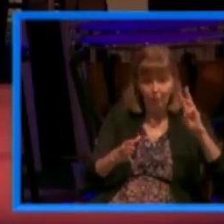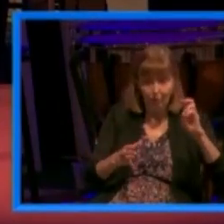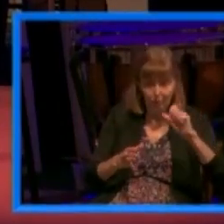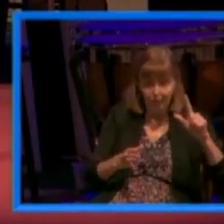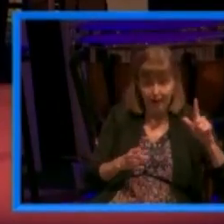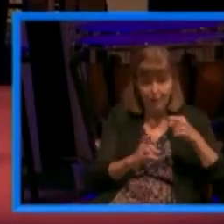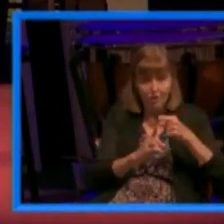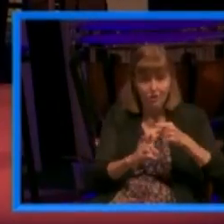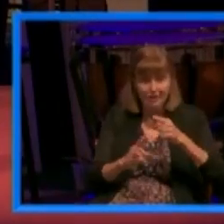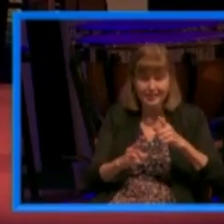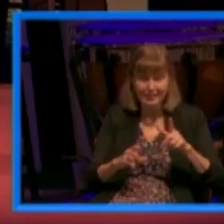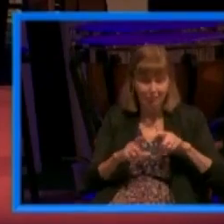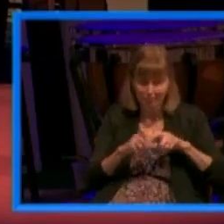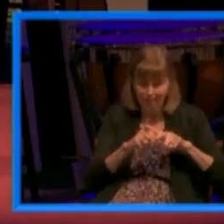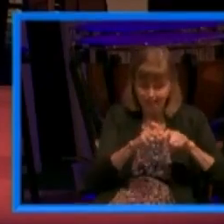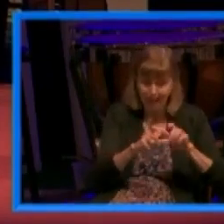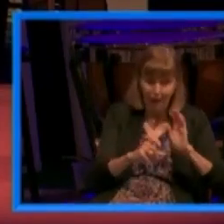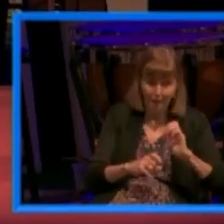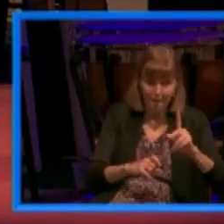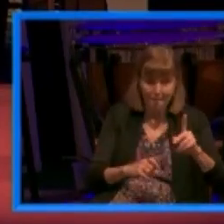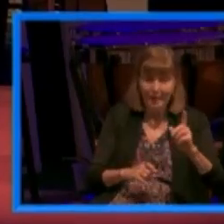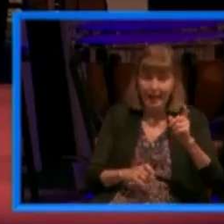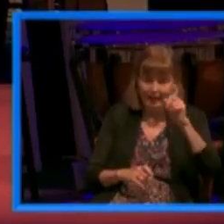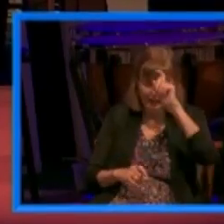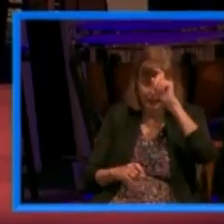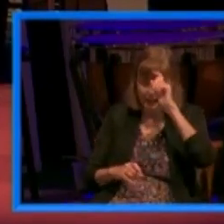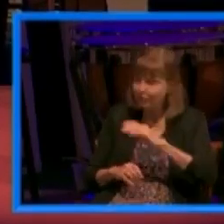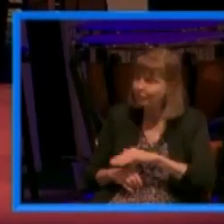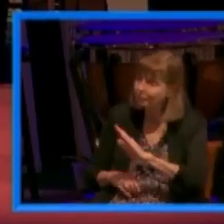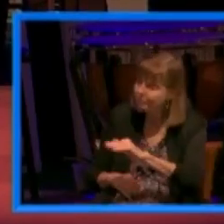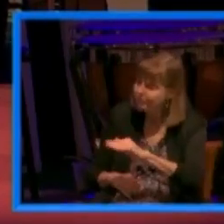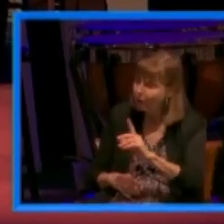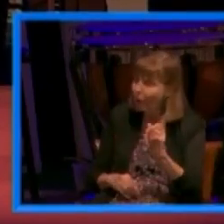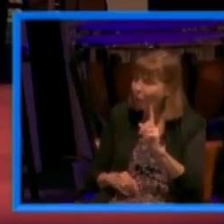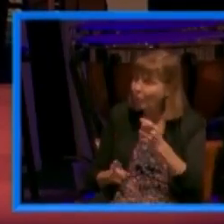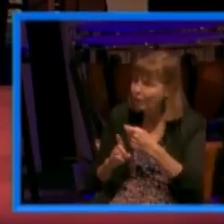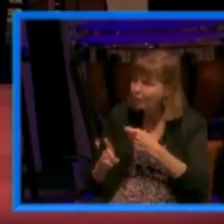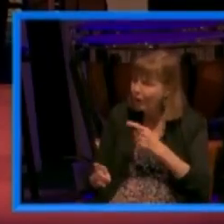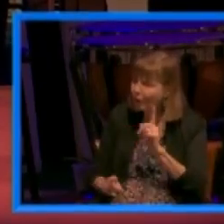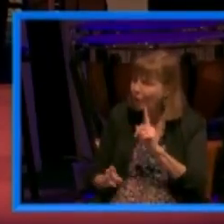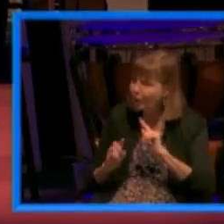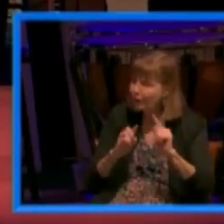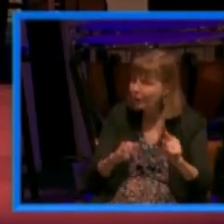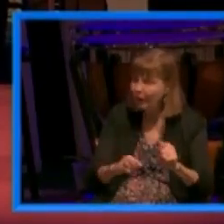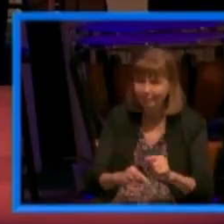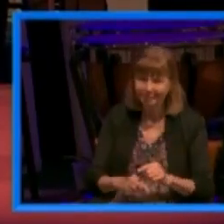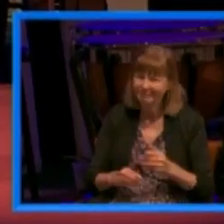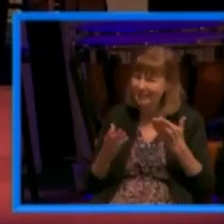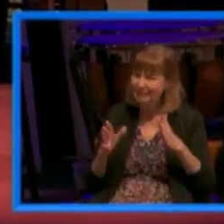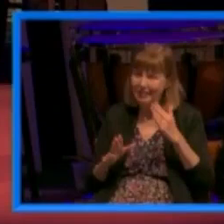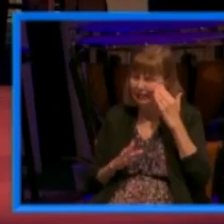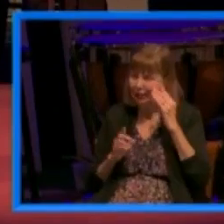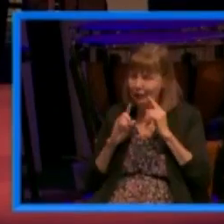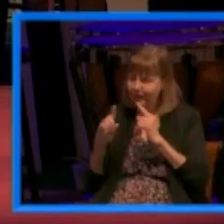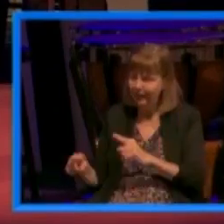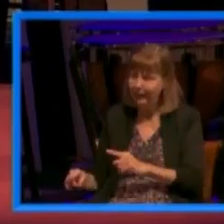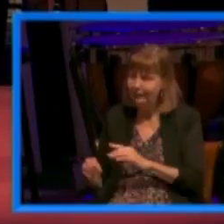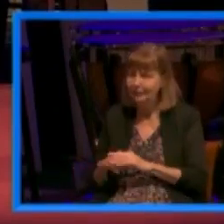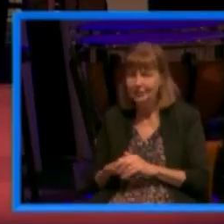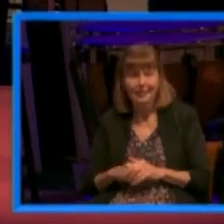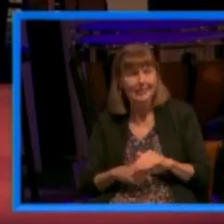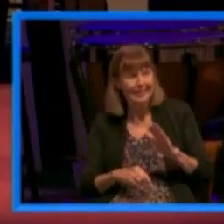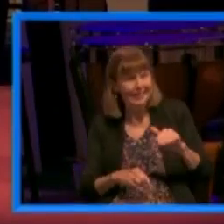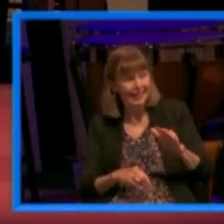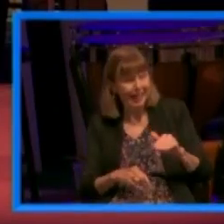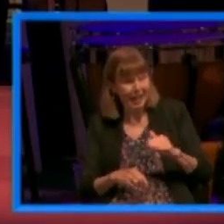servant of Sarah, where have you come from and where are you going? Now, he already knows the answers to this because he'll tell her things that she hasn't told him yet. She said, I'm fleeing my